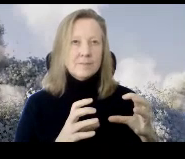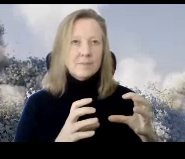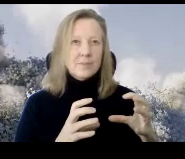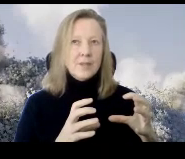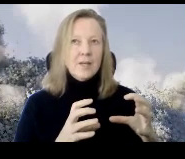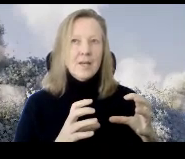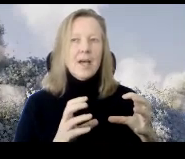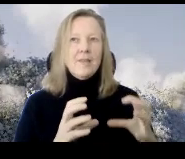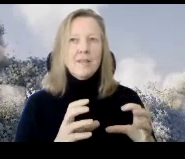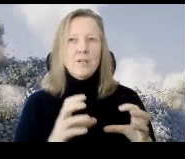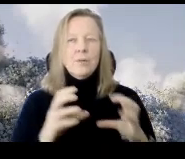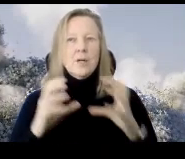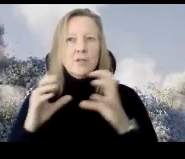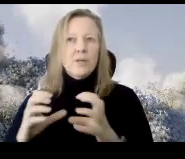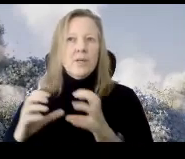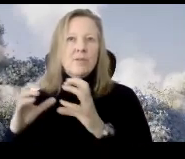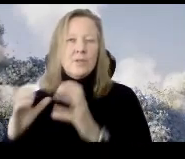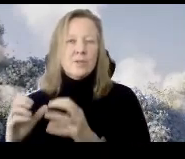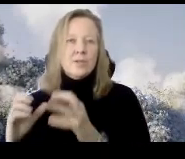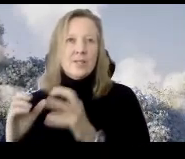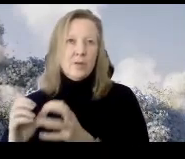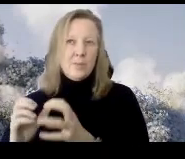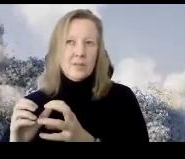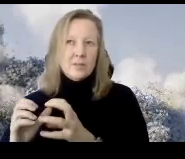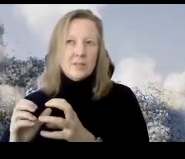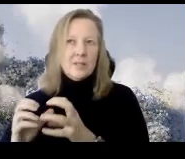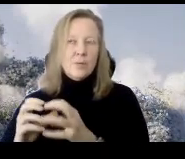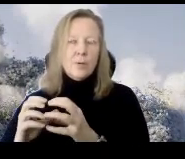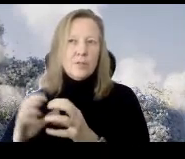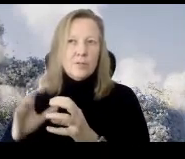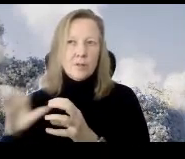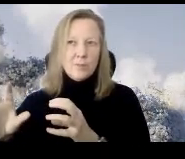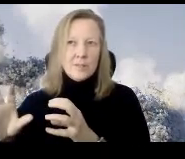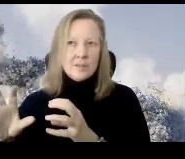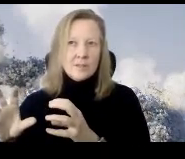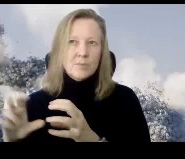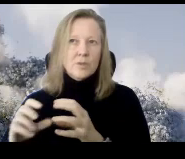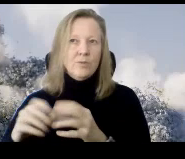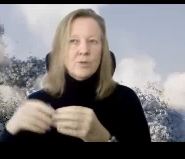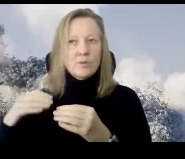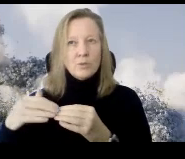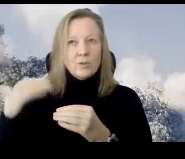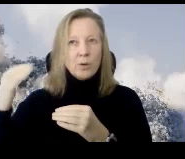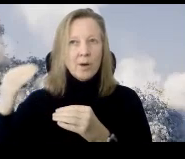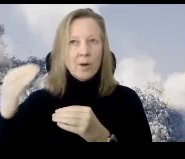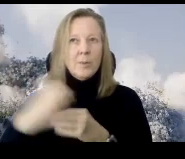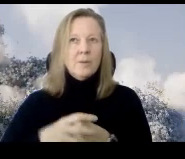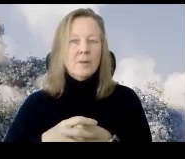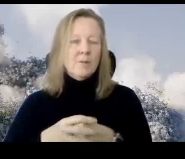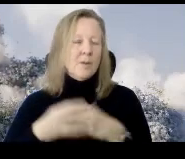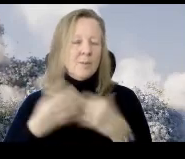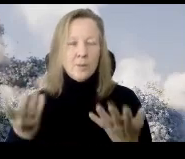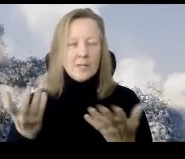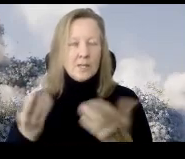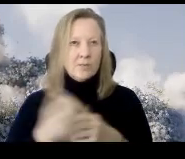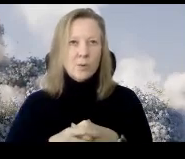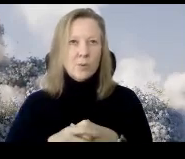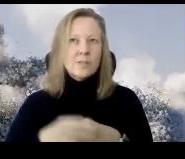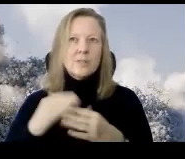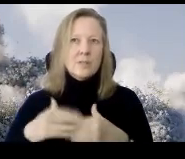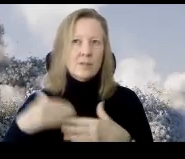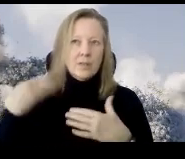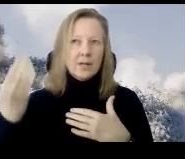course. And then you'll also get official CLBs that will go into the government system. So if your scores go up, maybe you want to take